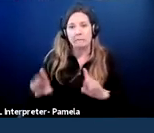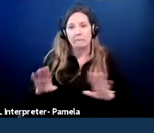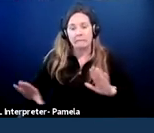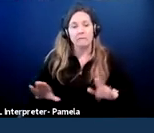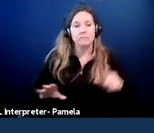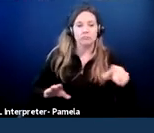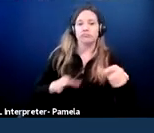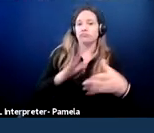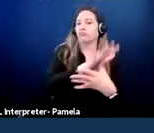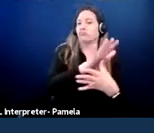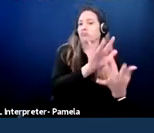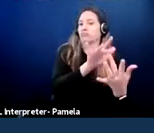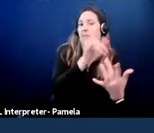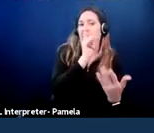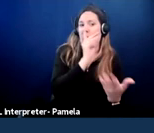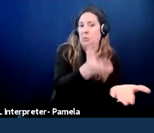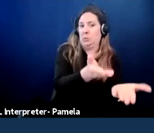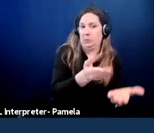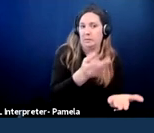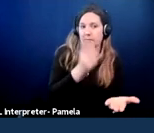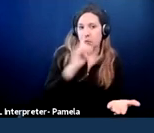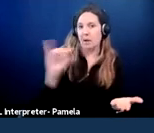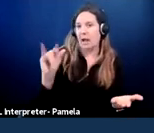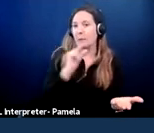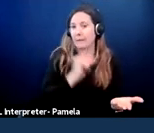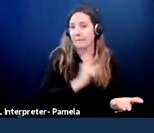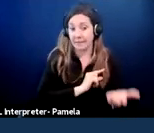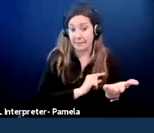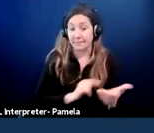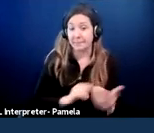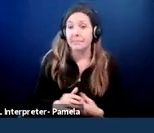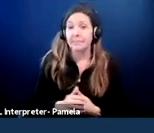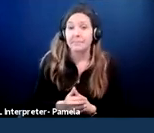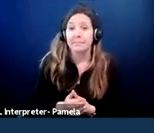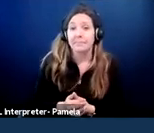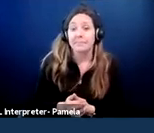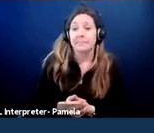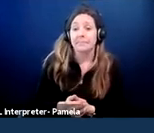contact will be Jerome for Innovate Guelph out there.